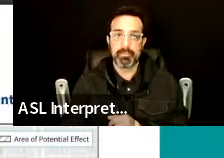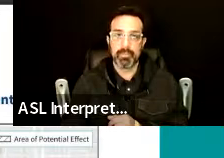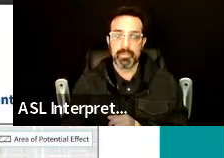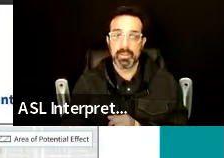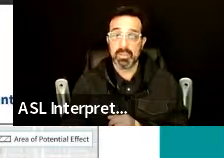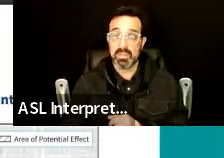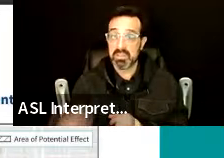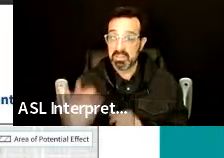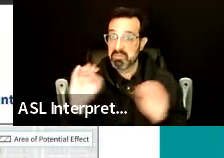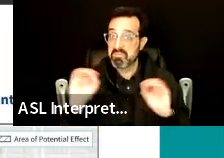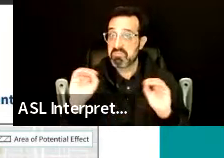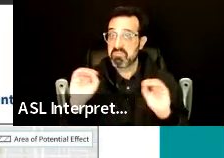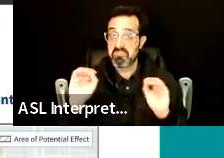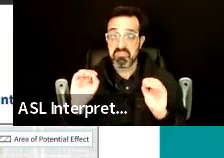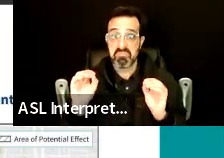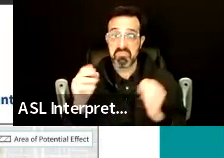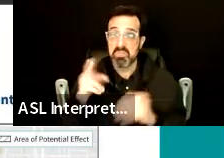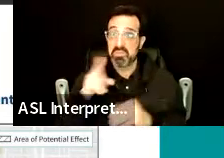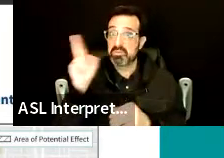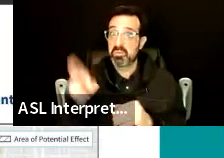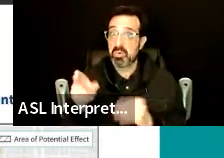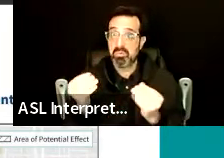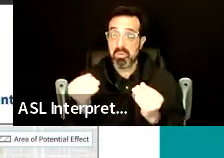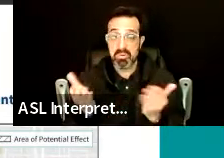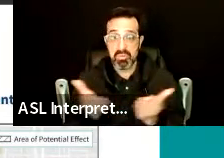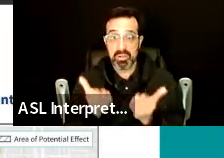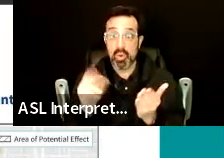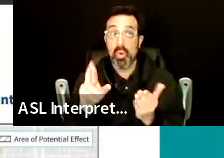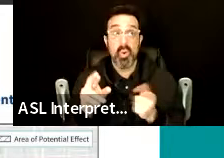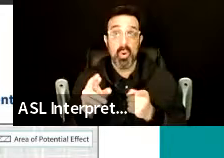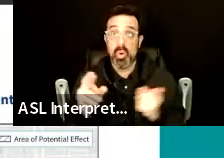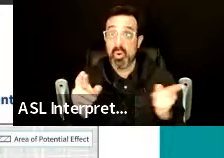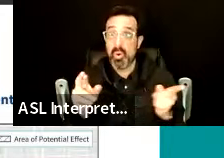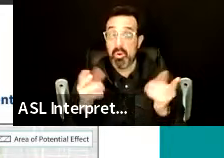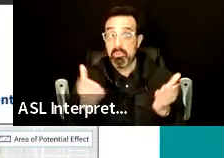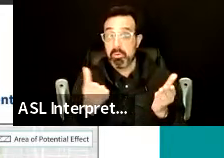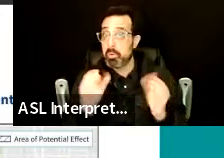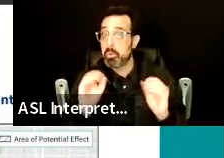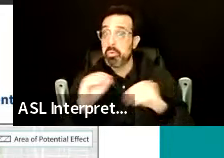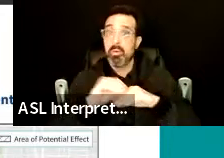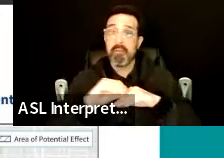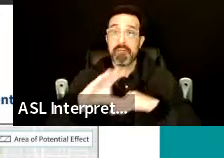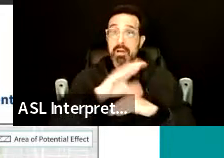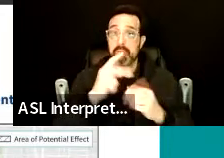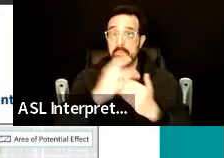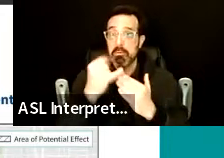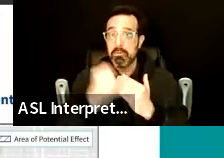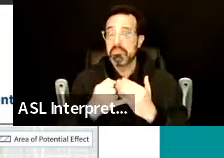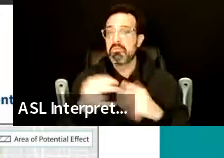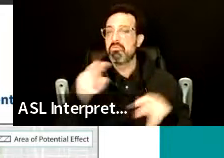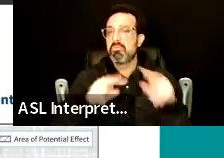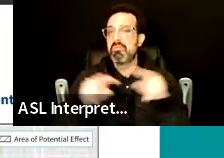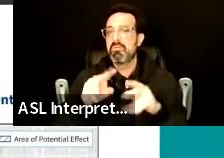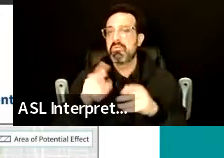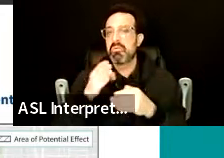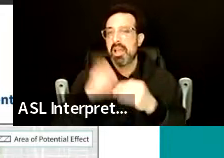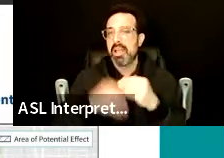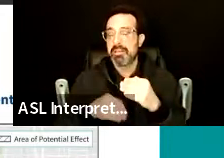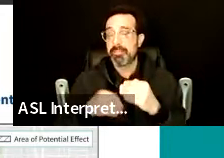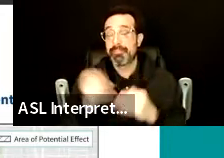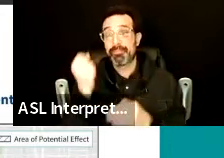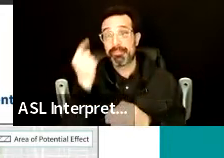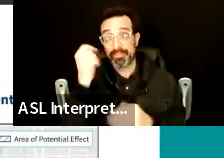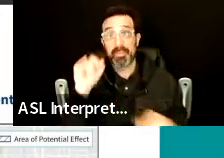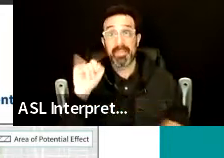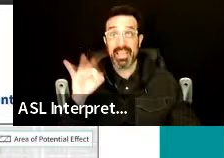Then, if no historic properties are present, or if those present will not be affected by the project, the review may conclude here. However, if